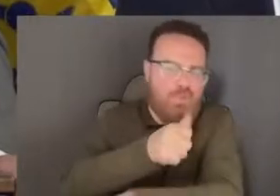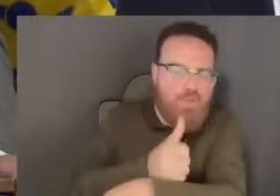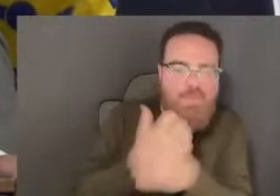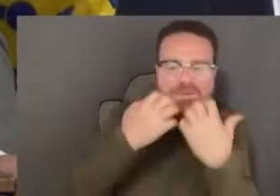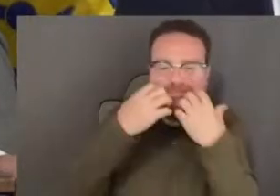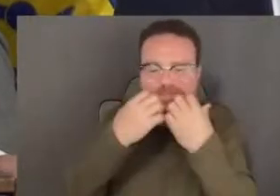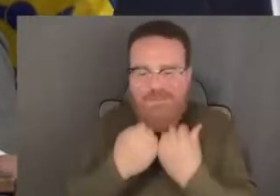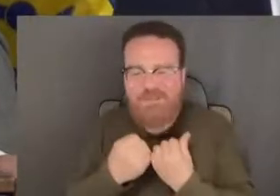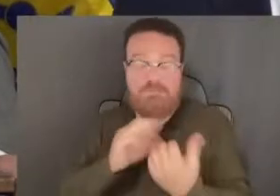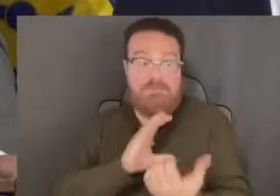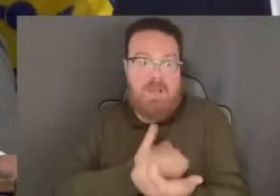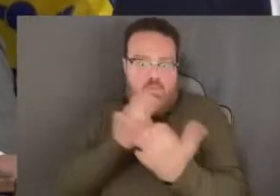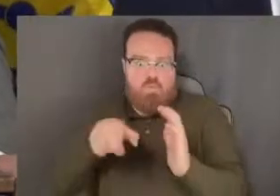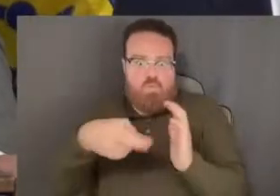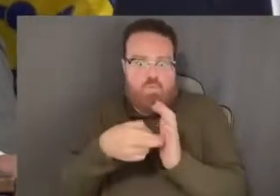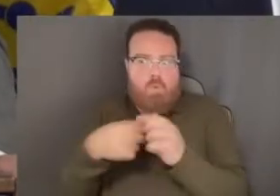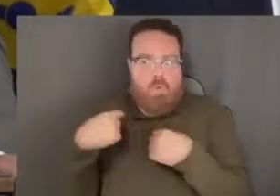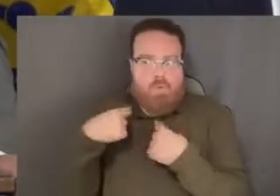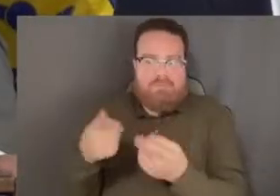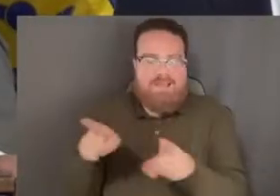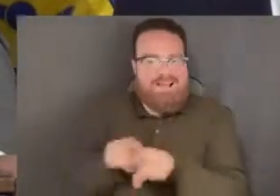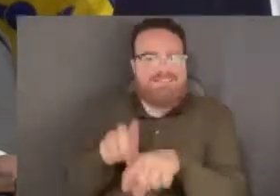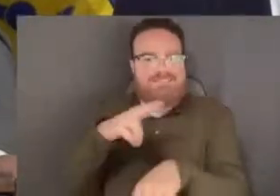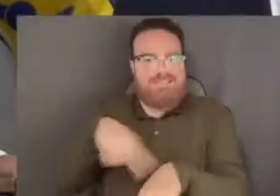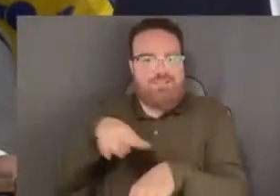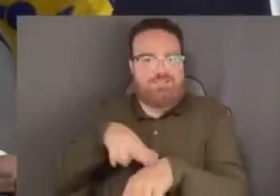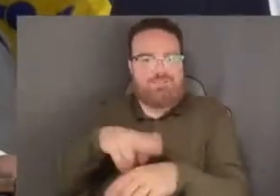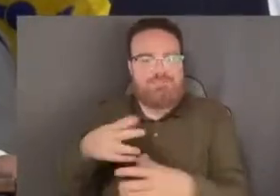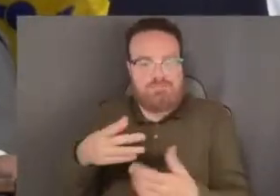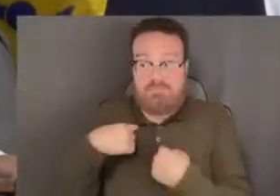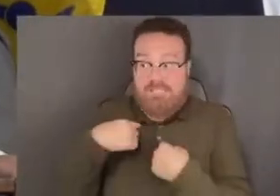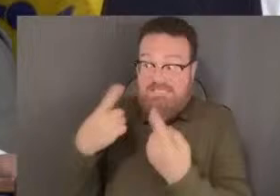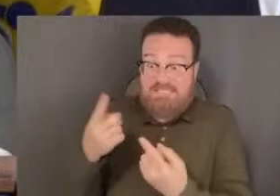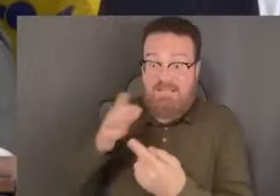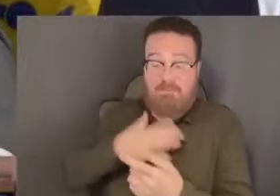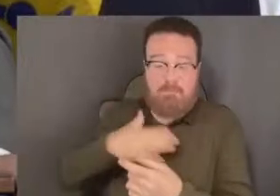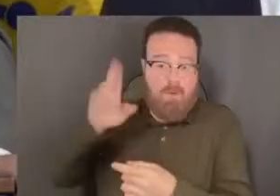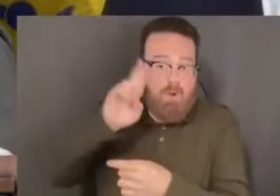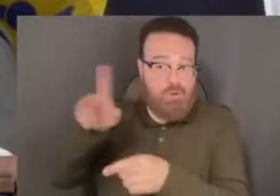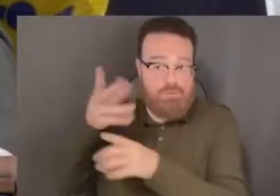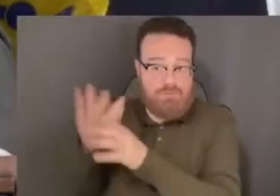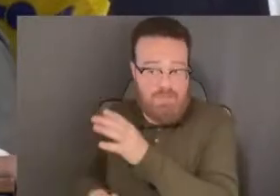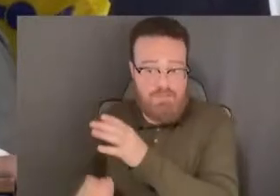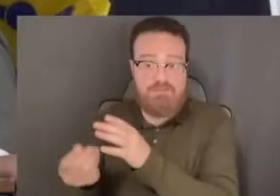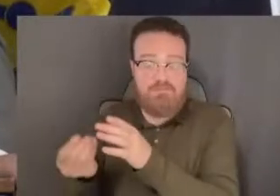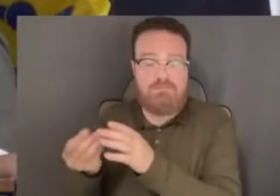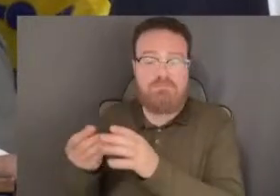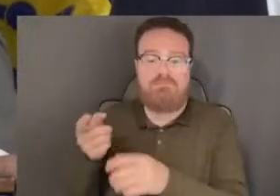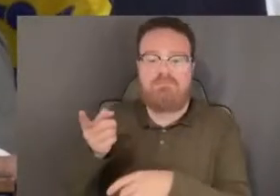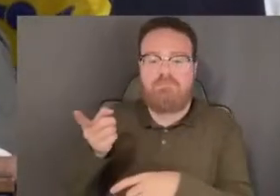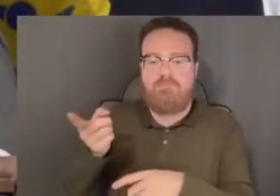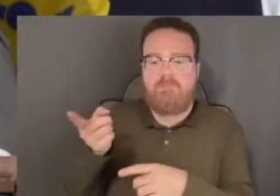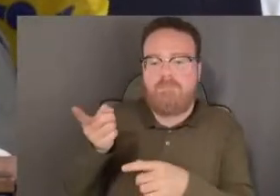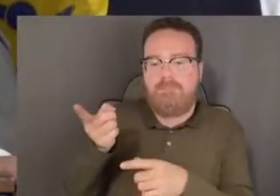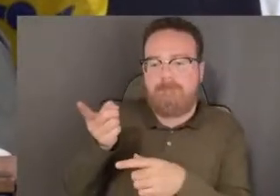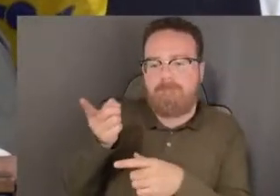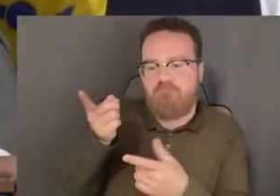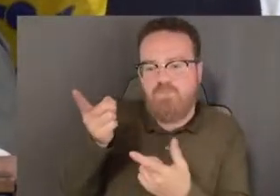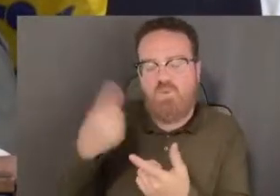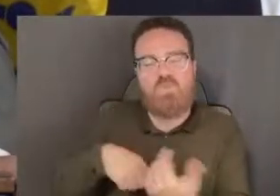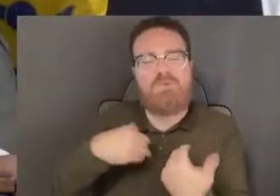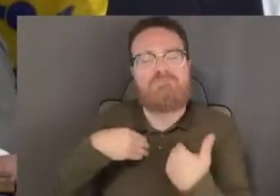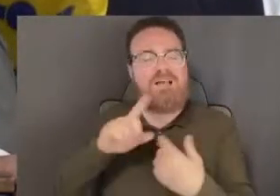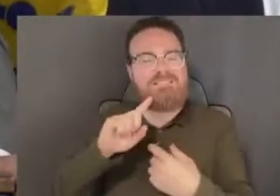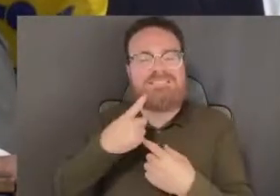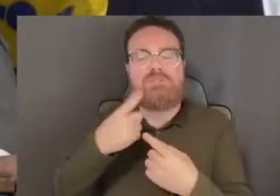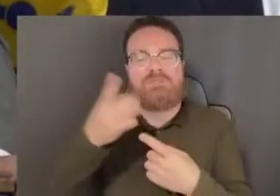since his death, we've had this extraordinary chronic disease epidemic. When my uncle was president, 3% of American kids had